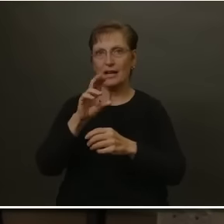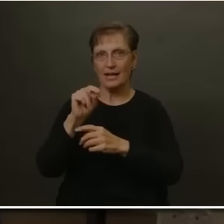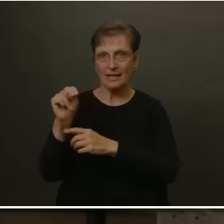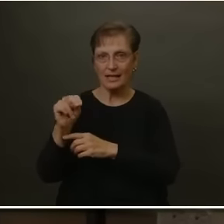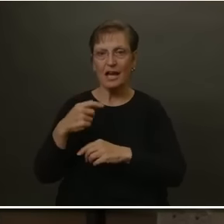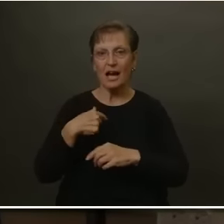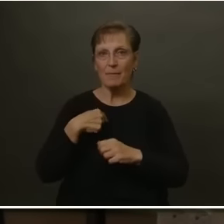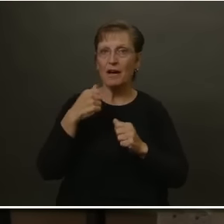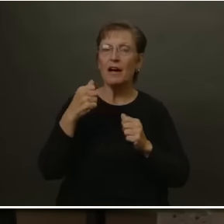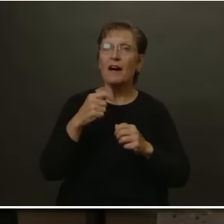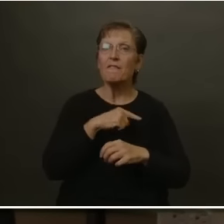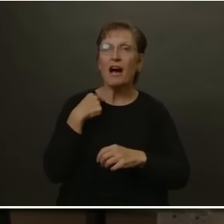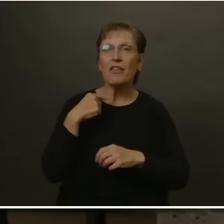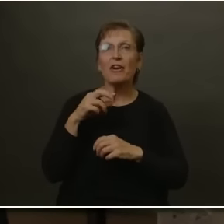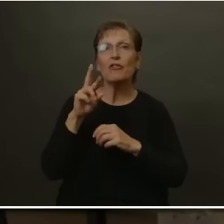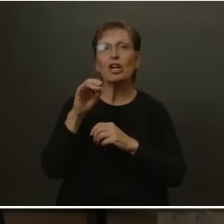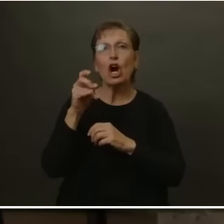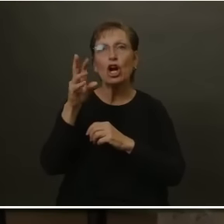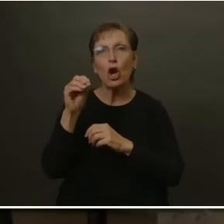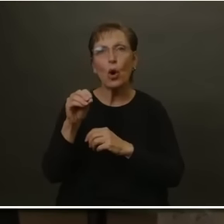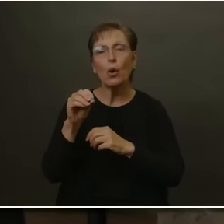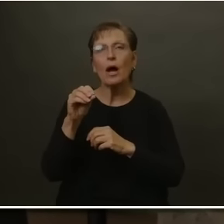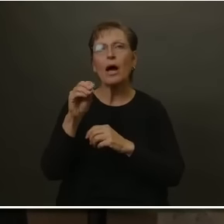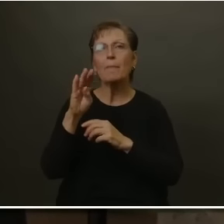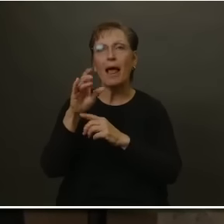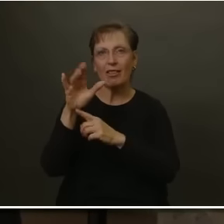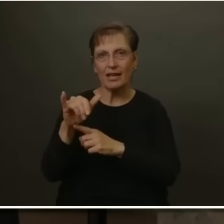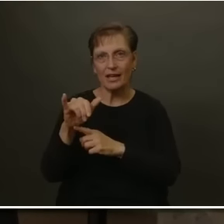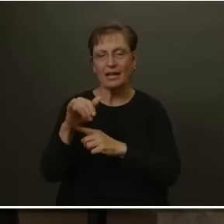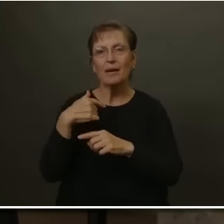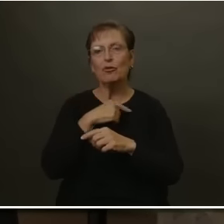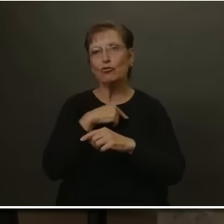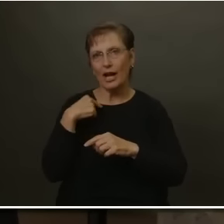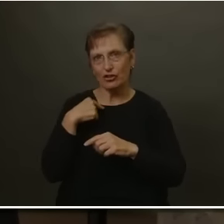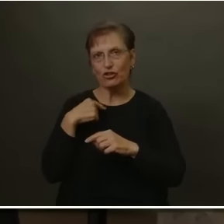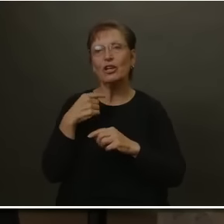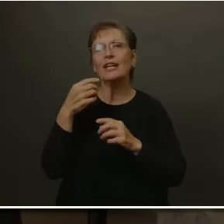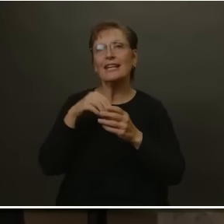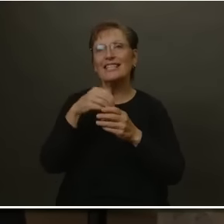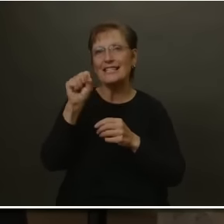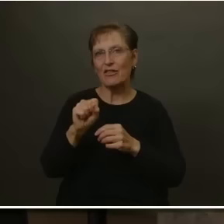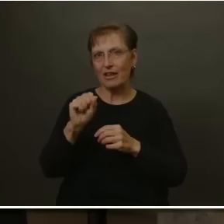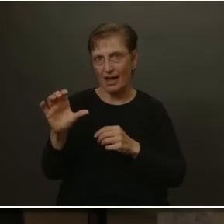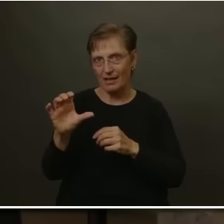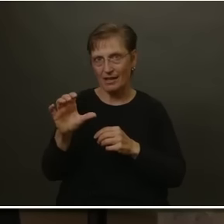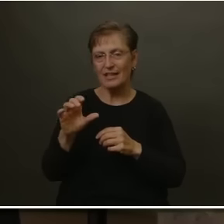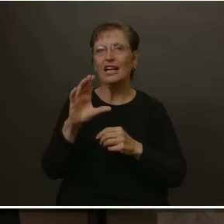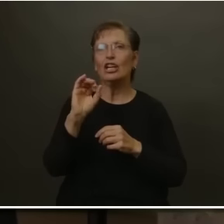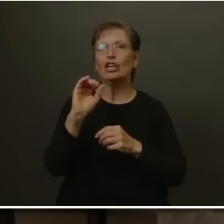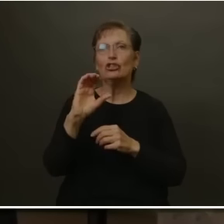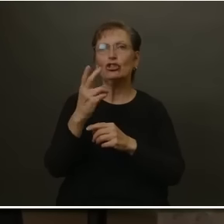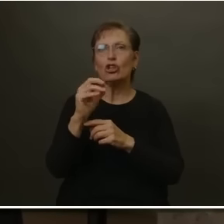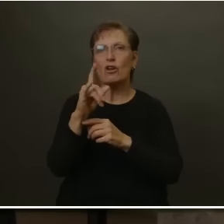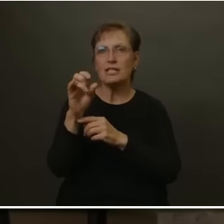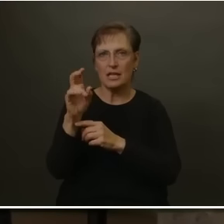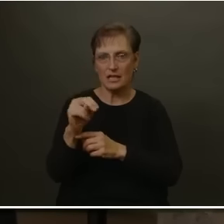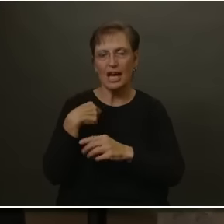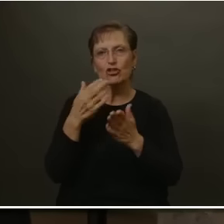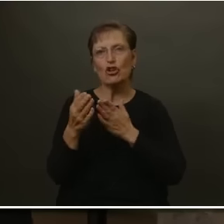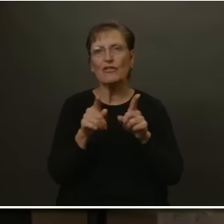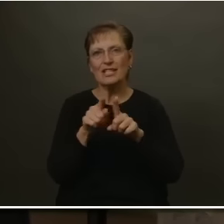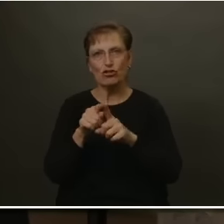Ricardo Bailey, and I am the rector of the historic Calvary Episcopal Church in the Diocese of South Carolina, the city of Charleston, and I also serve